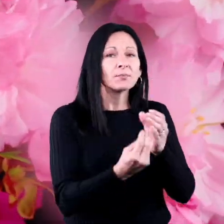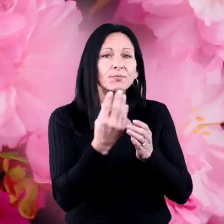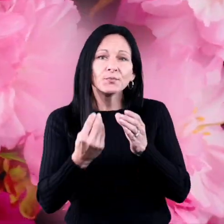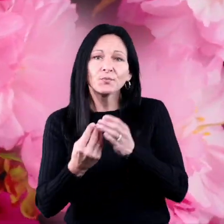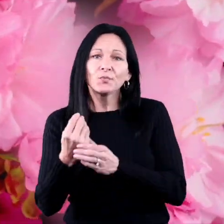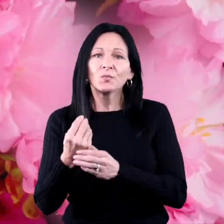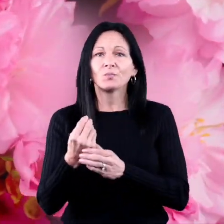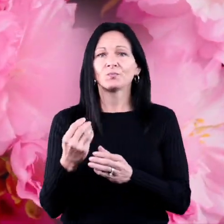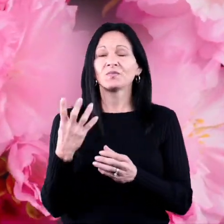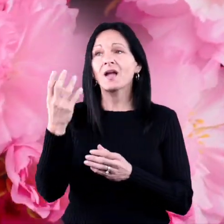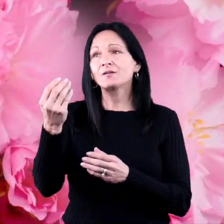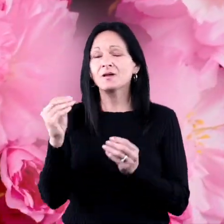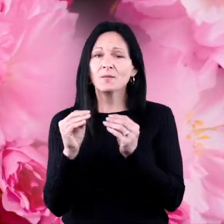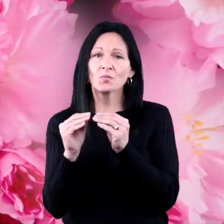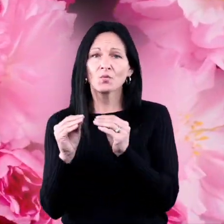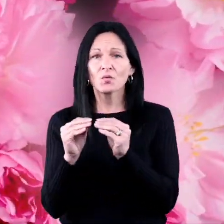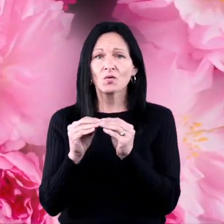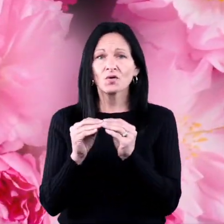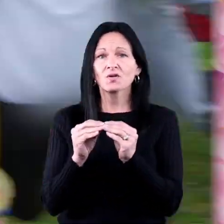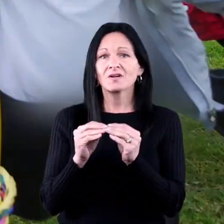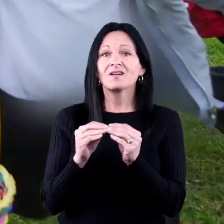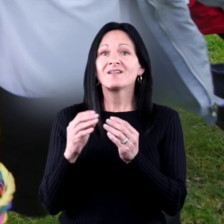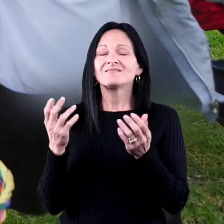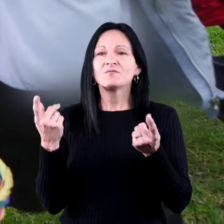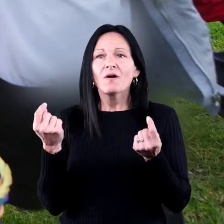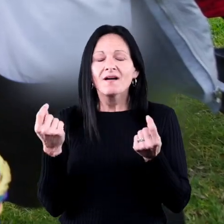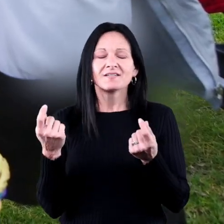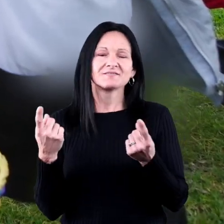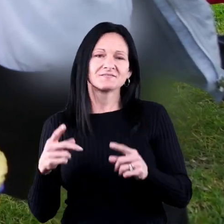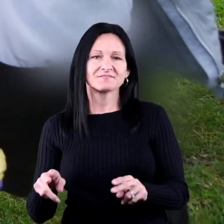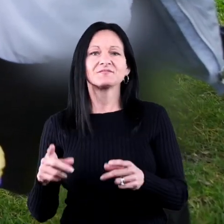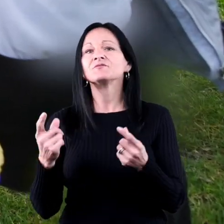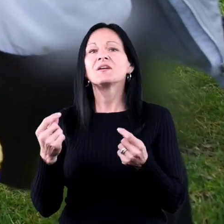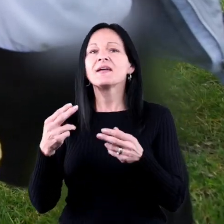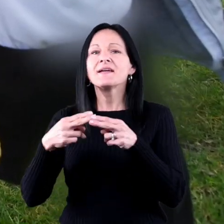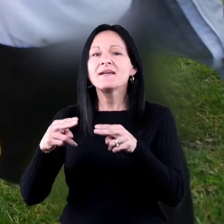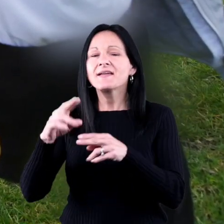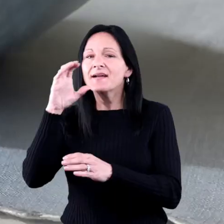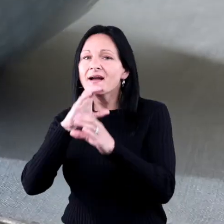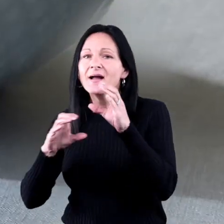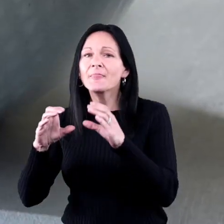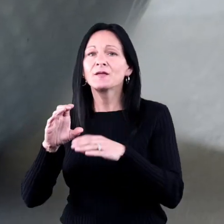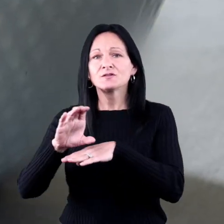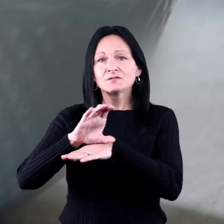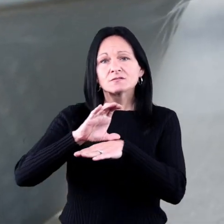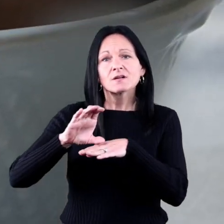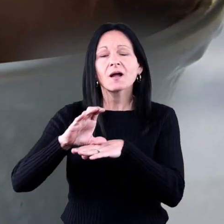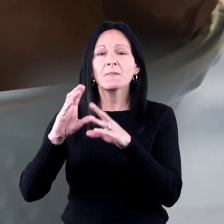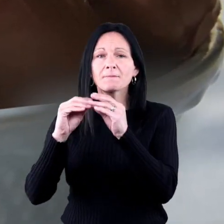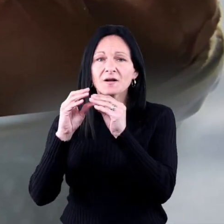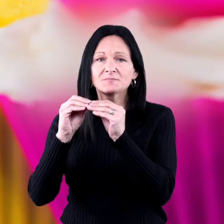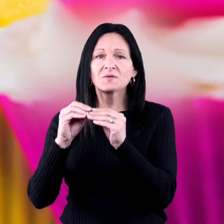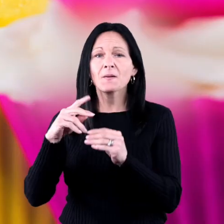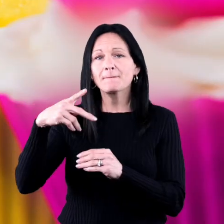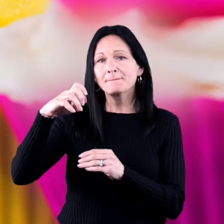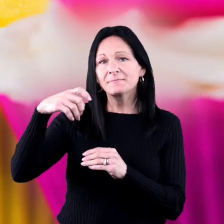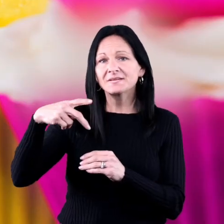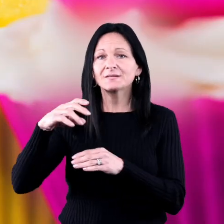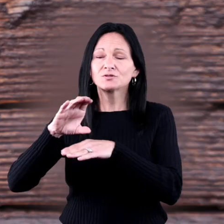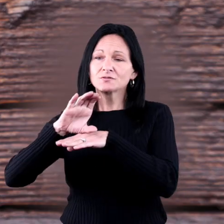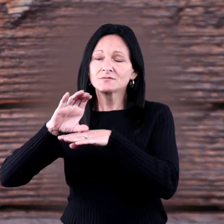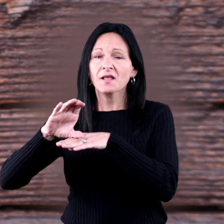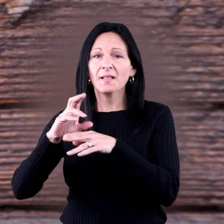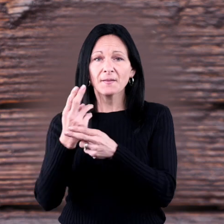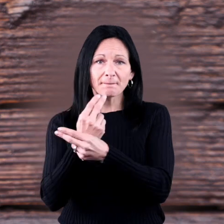bloom, and we spend more time outside. It's time for Easter egg hunts, chocolate marshmallow eggs, Peeps,